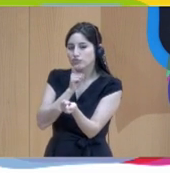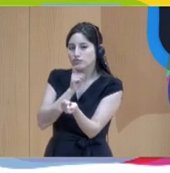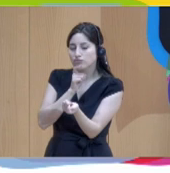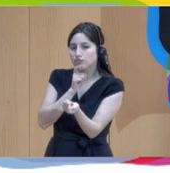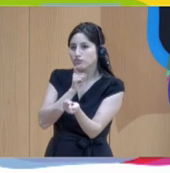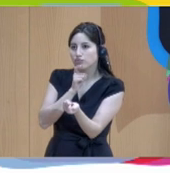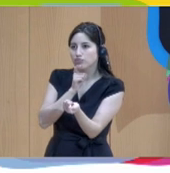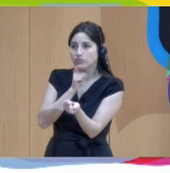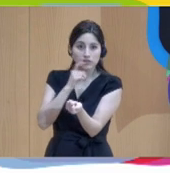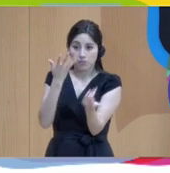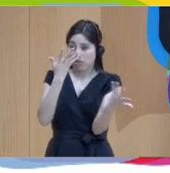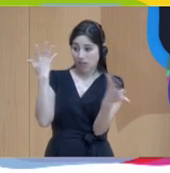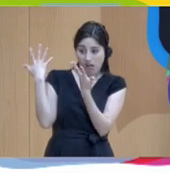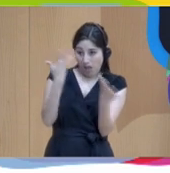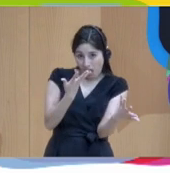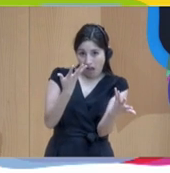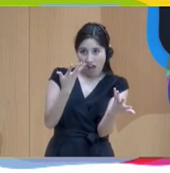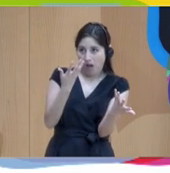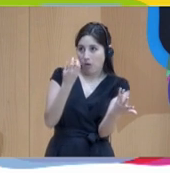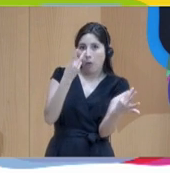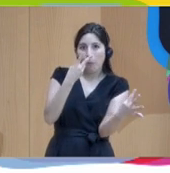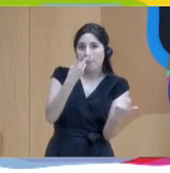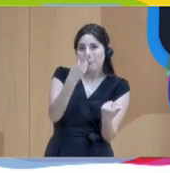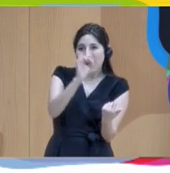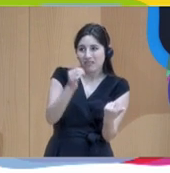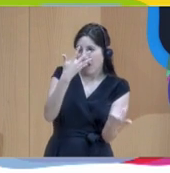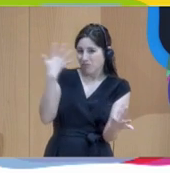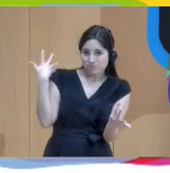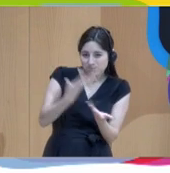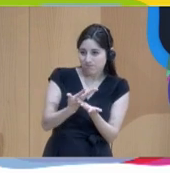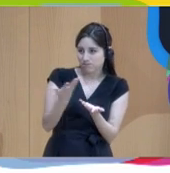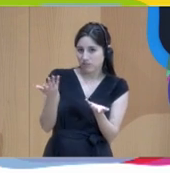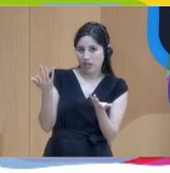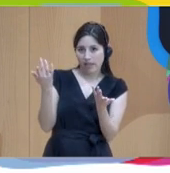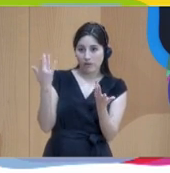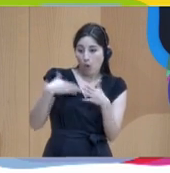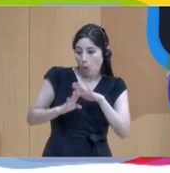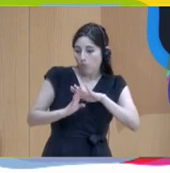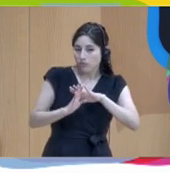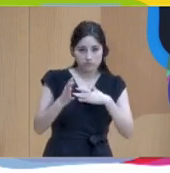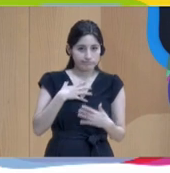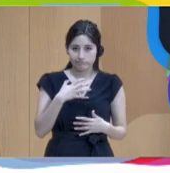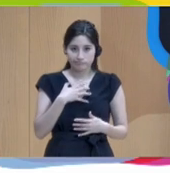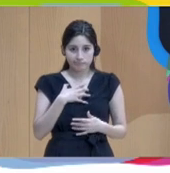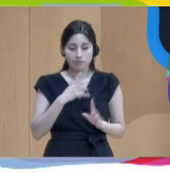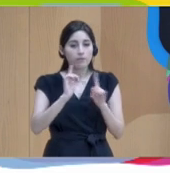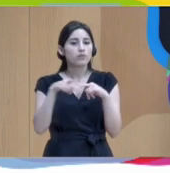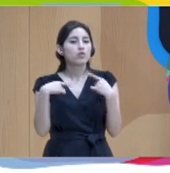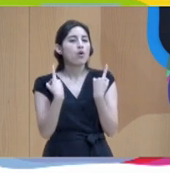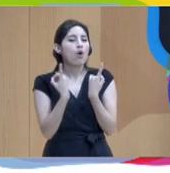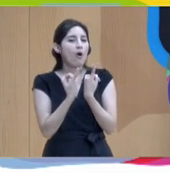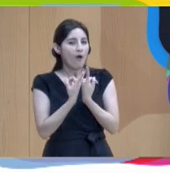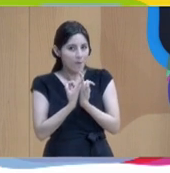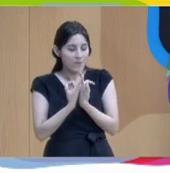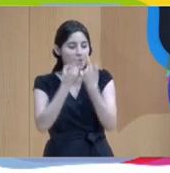ago. But we have learned and find new ways to deliver the services.